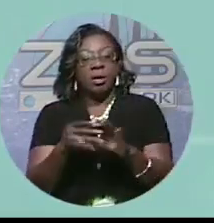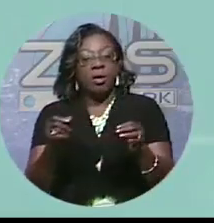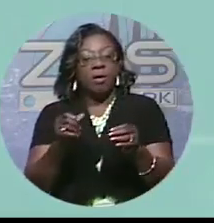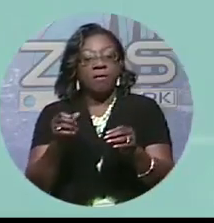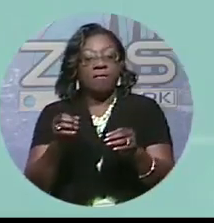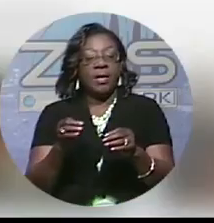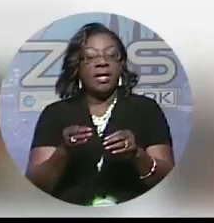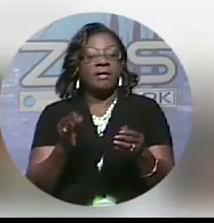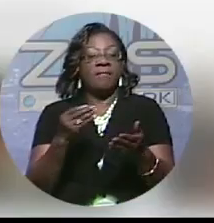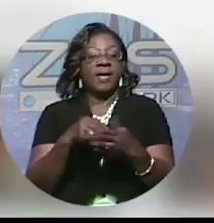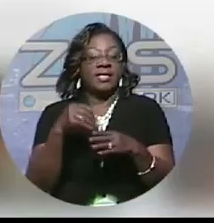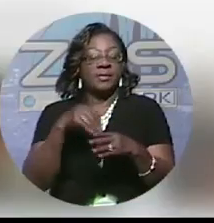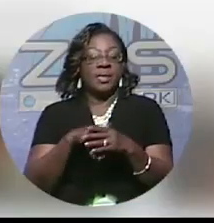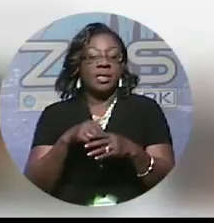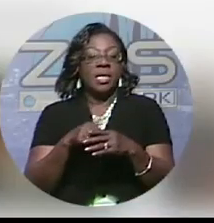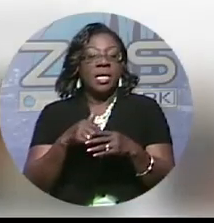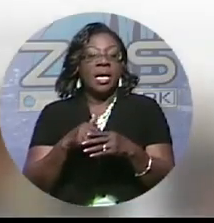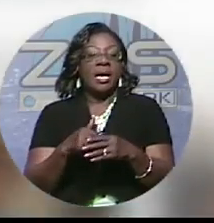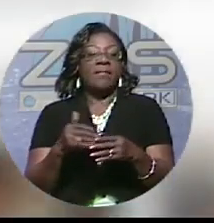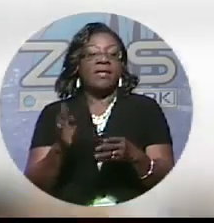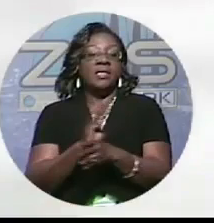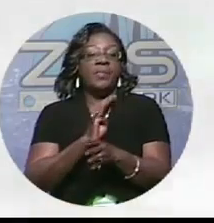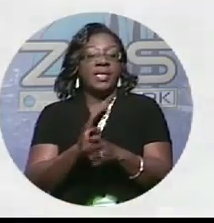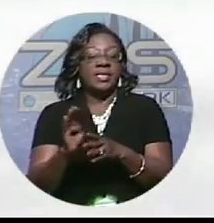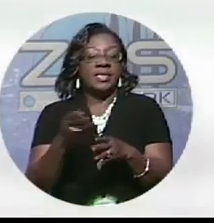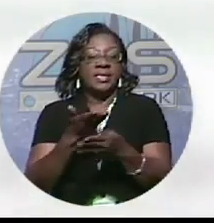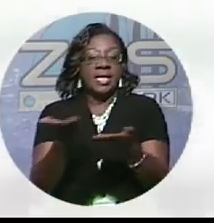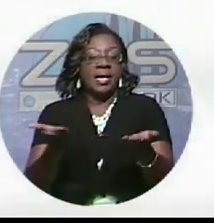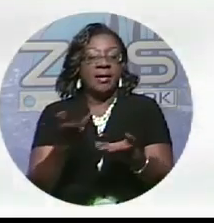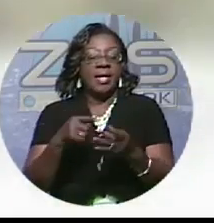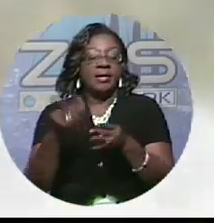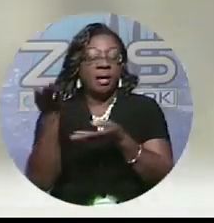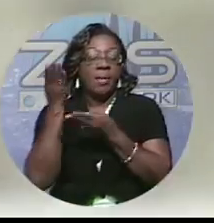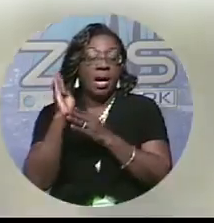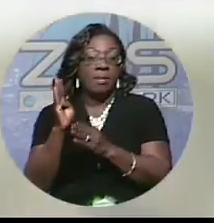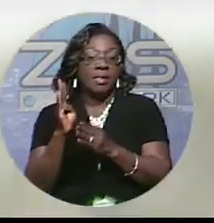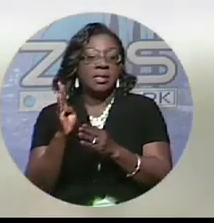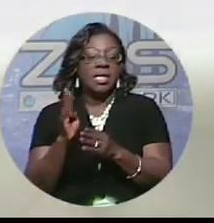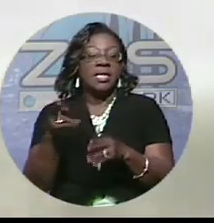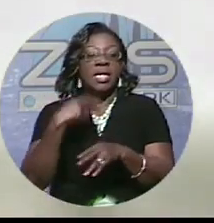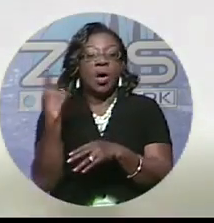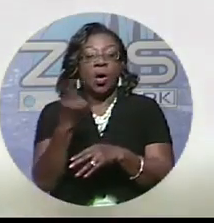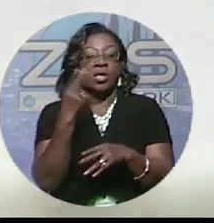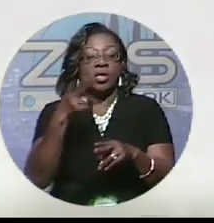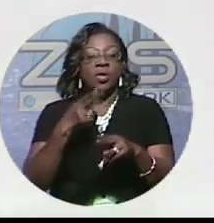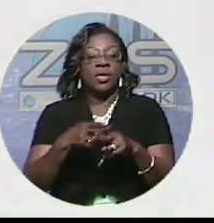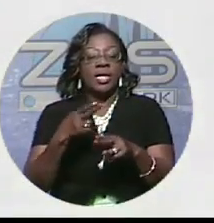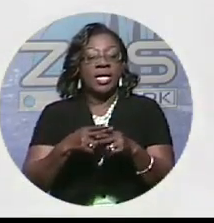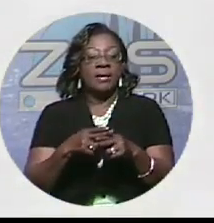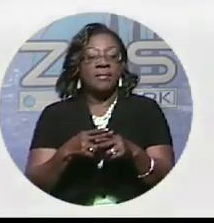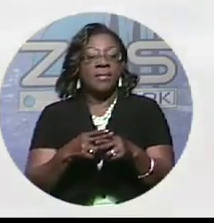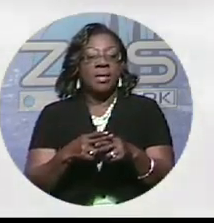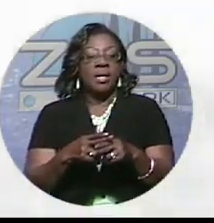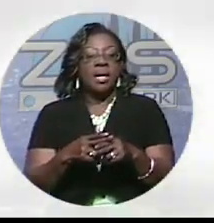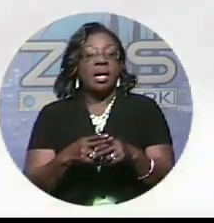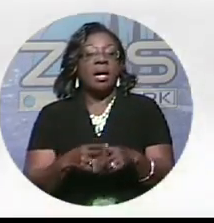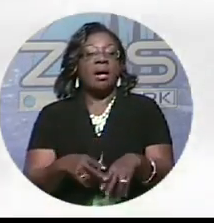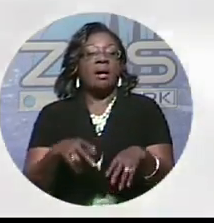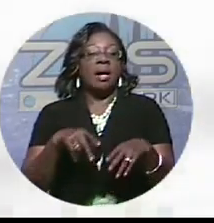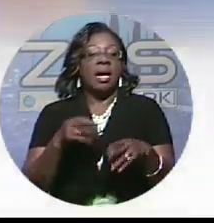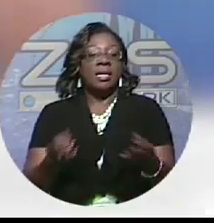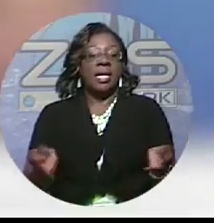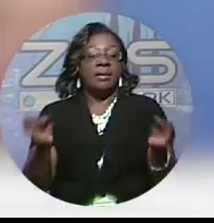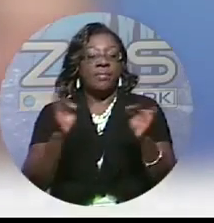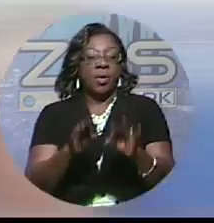fund reportedly based here in the Bahamas. Now, the documents also name a prominent Bahamian bishop, now deceased, who